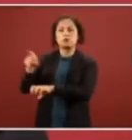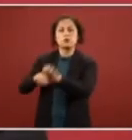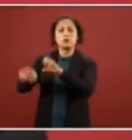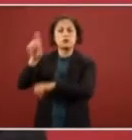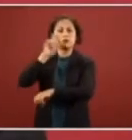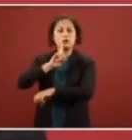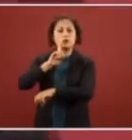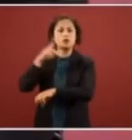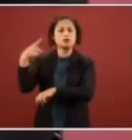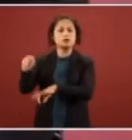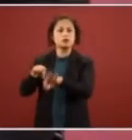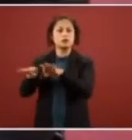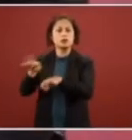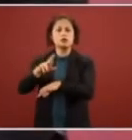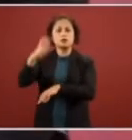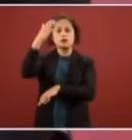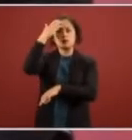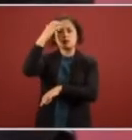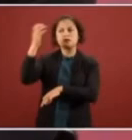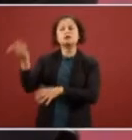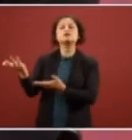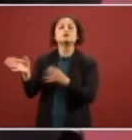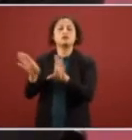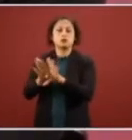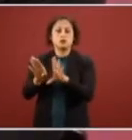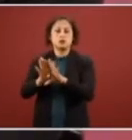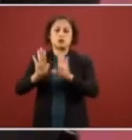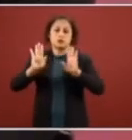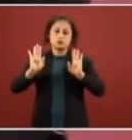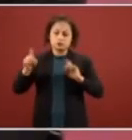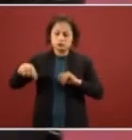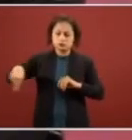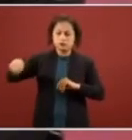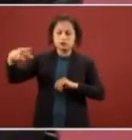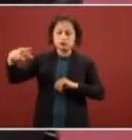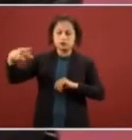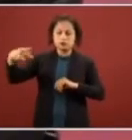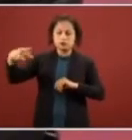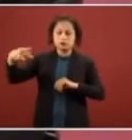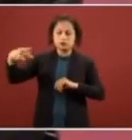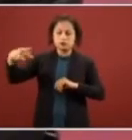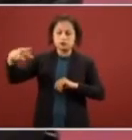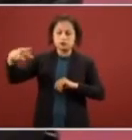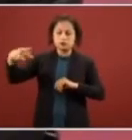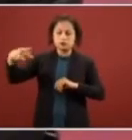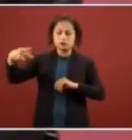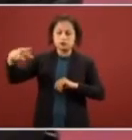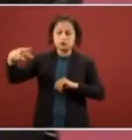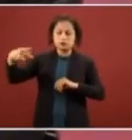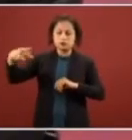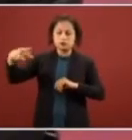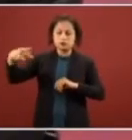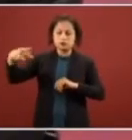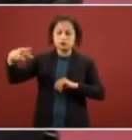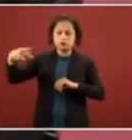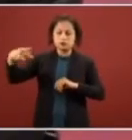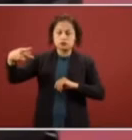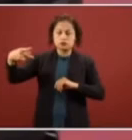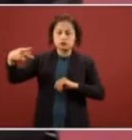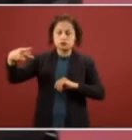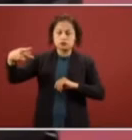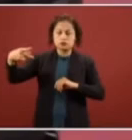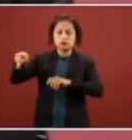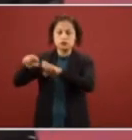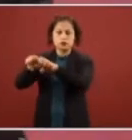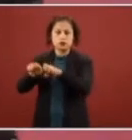trabajo, and to value her work. Yo, como presidente, estoy muy orgulloso. I, as president, am very